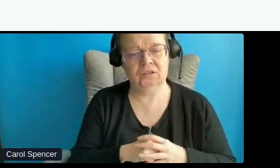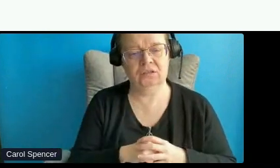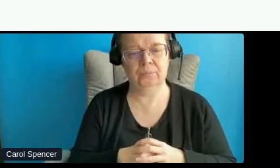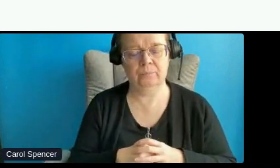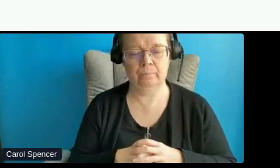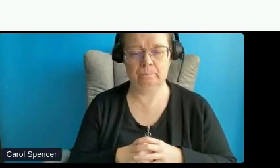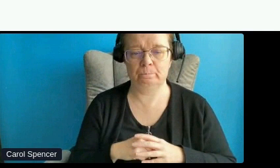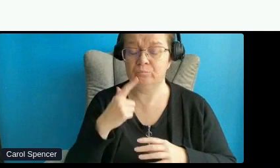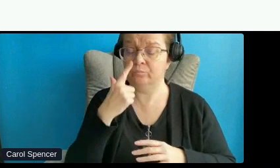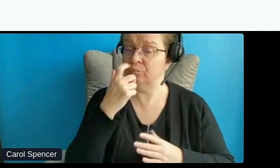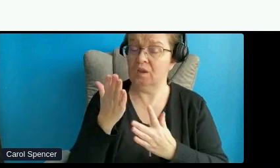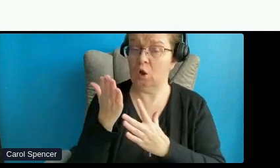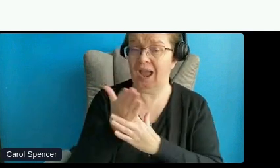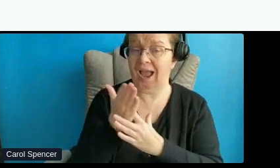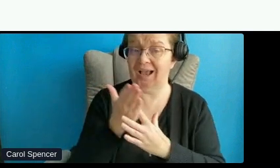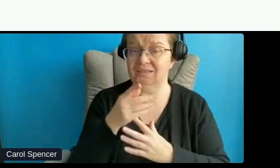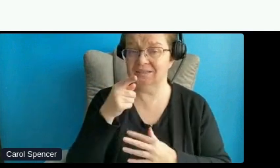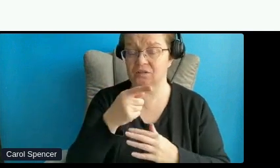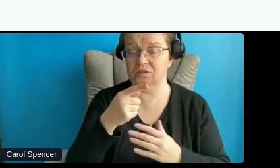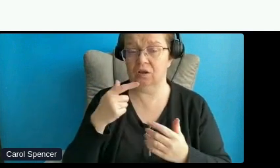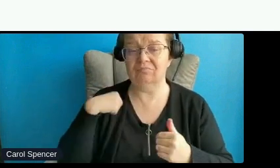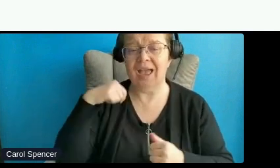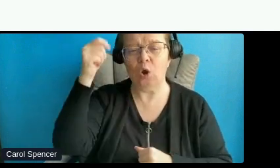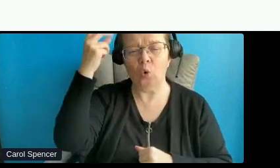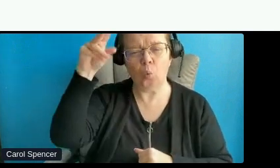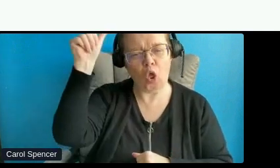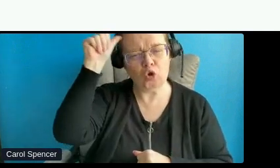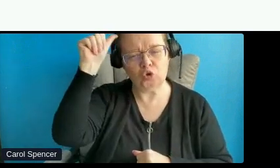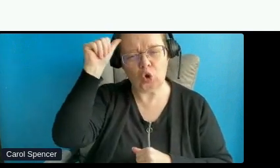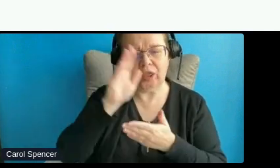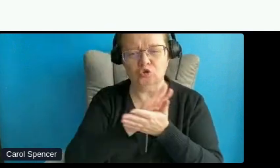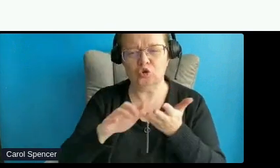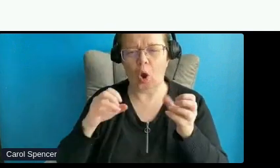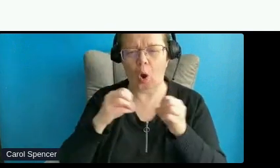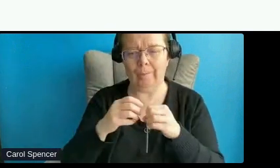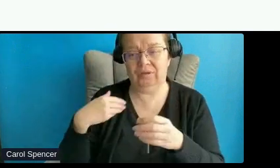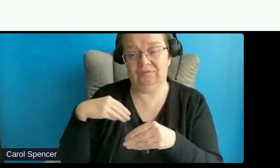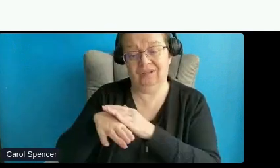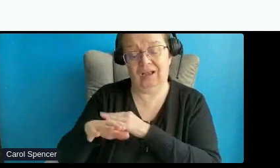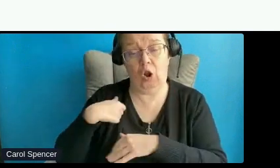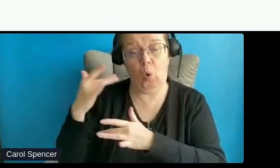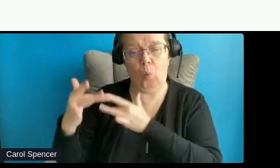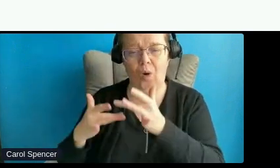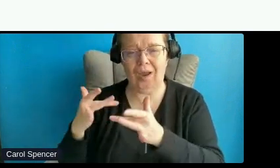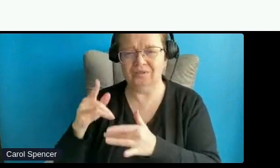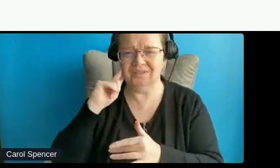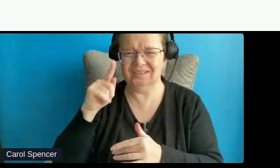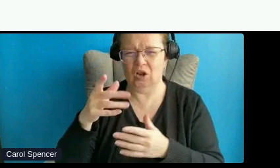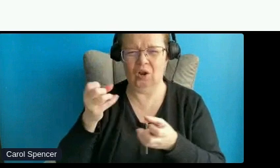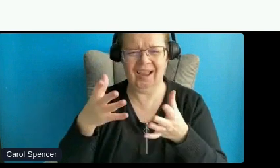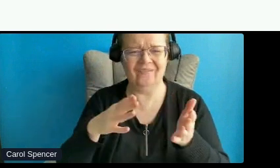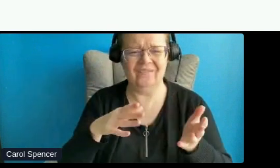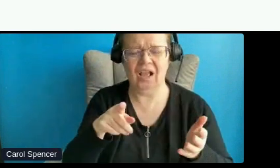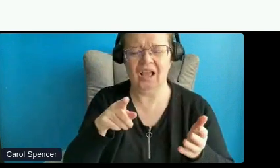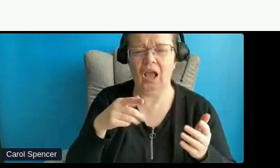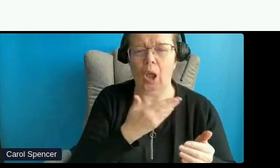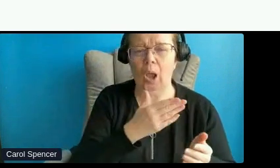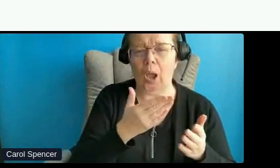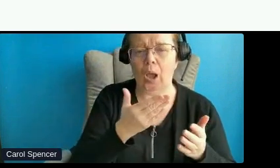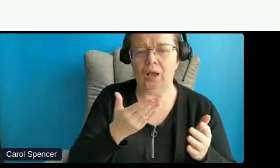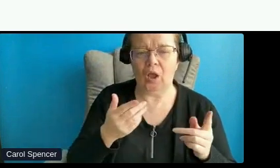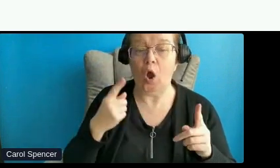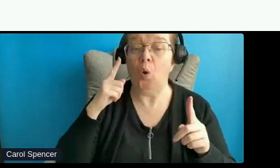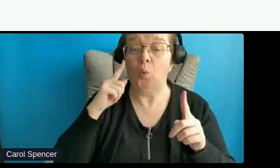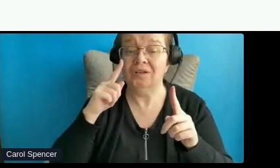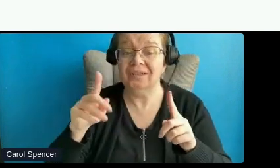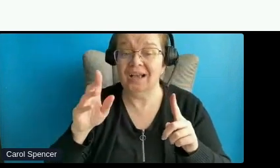You can access these on our Knowledge Hub, which is a part of our website. I'll just read that URL now. It's Business Disability. Oh, sorry, Lucy.